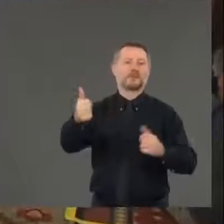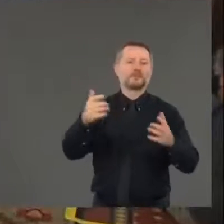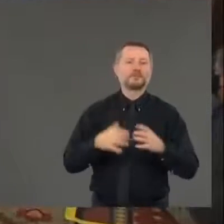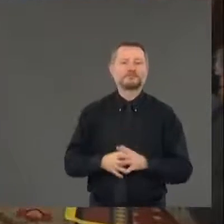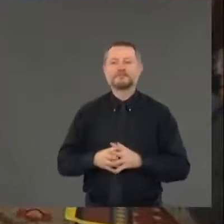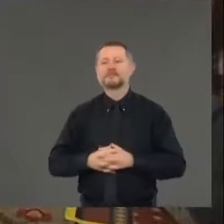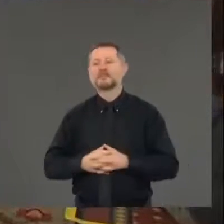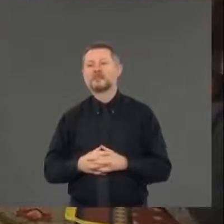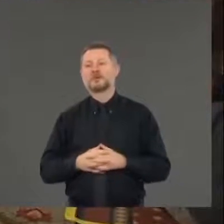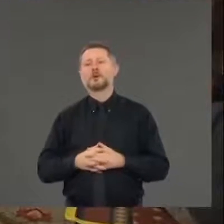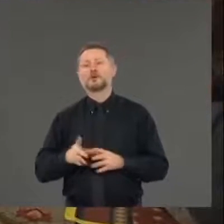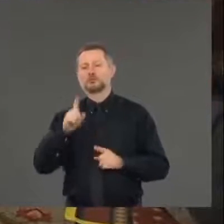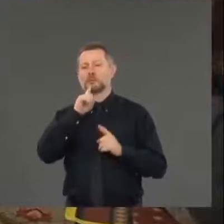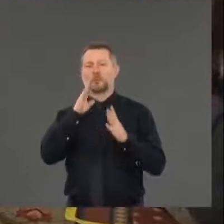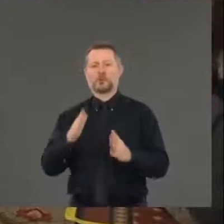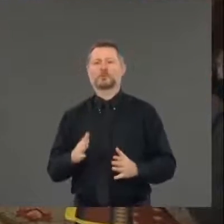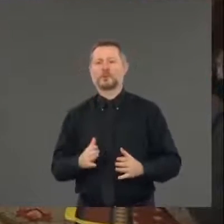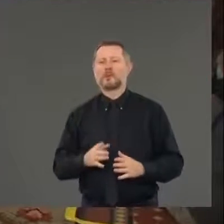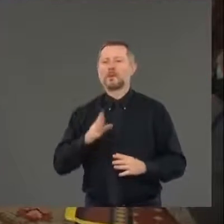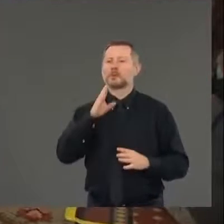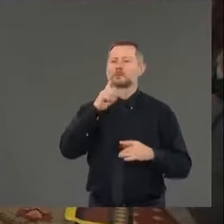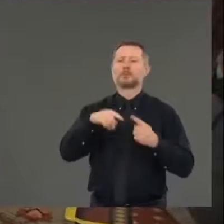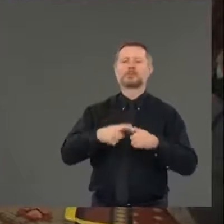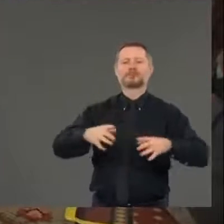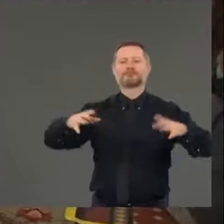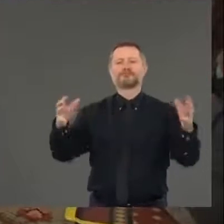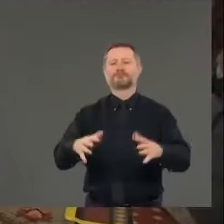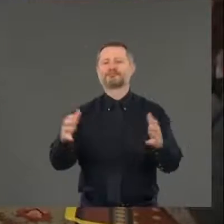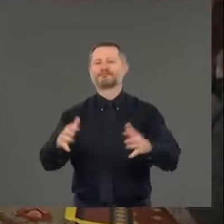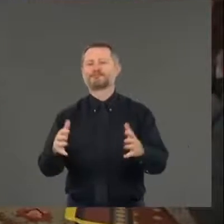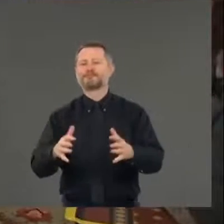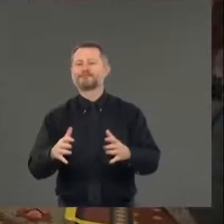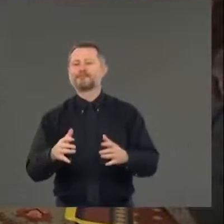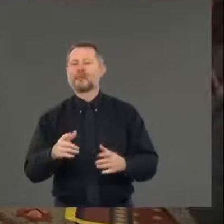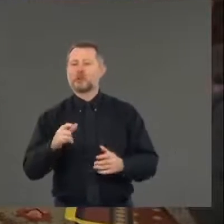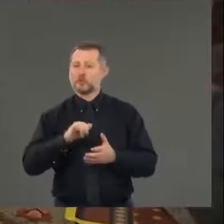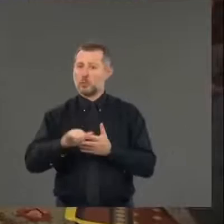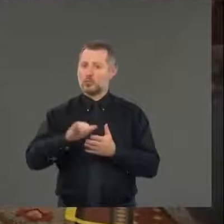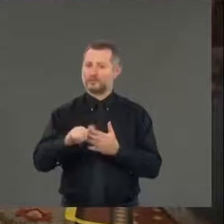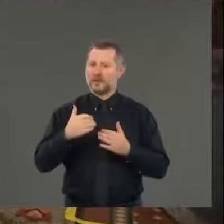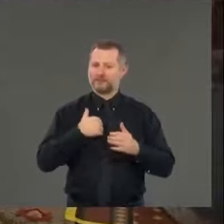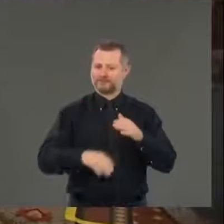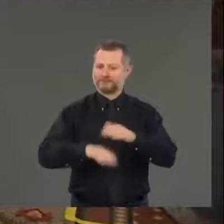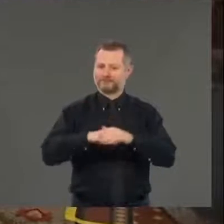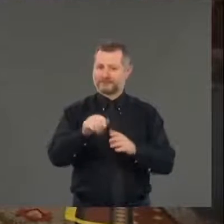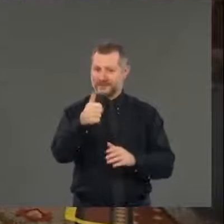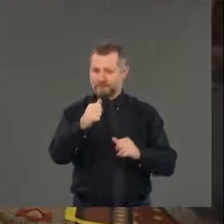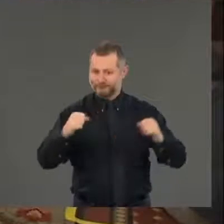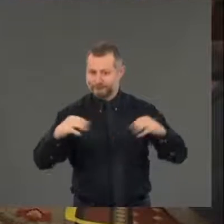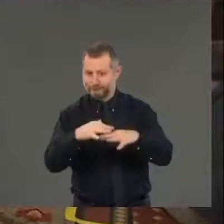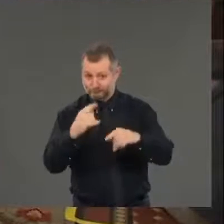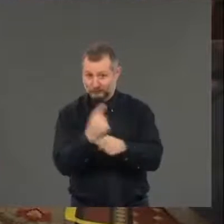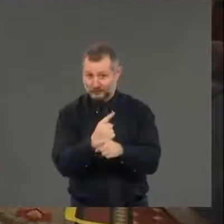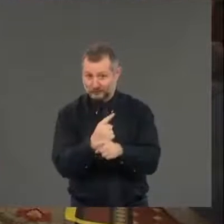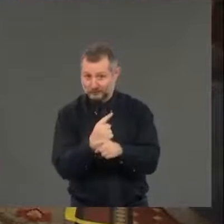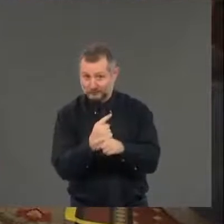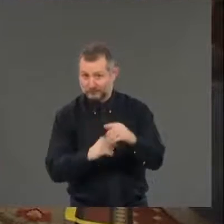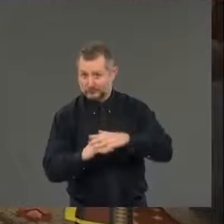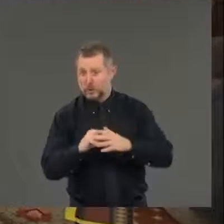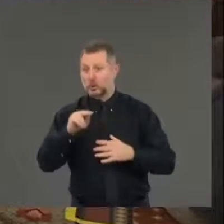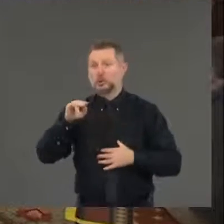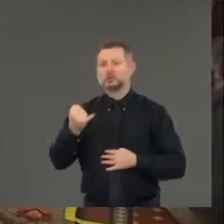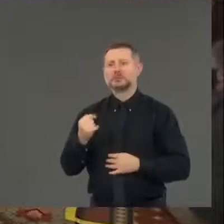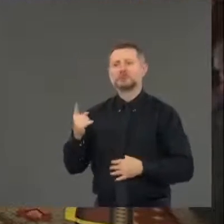topic of gatherings, New York's limit, I still believe, is 10. Gatherings no more than 10. New Jersey relaxed that recently